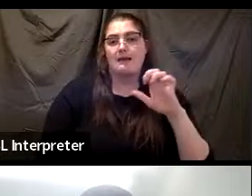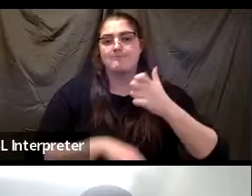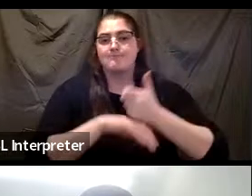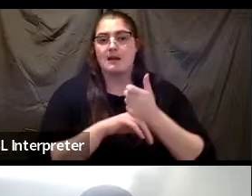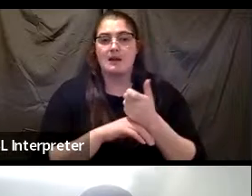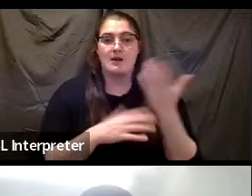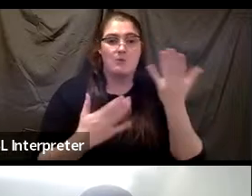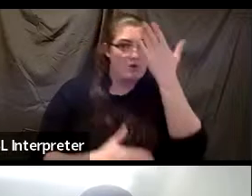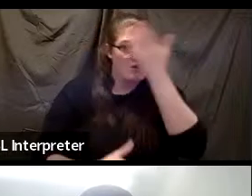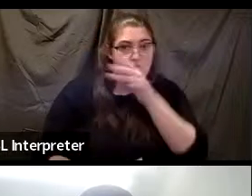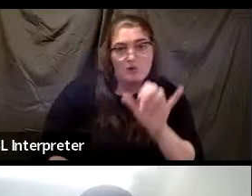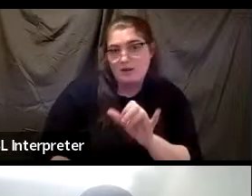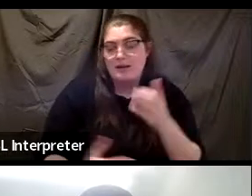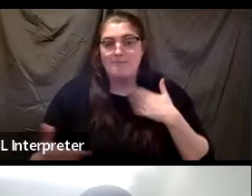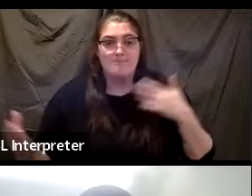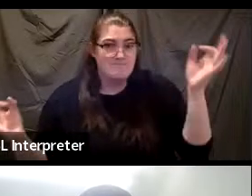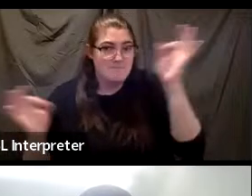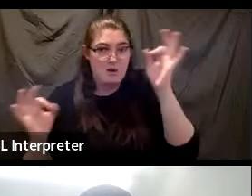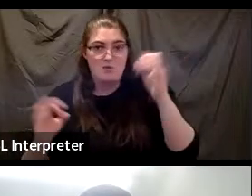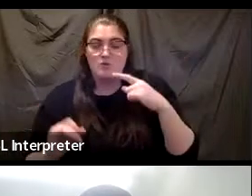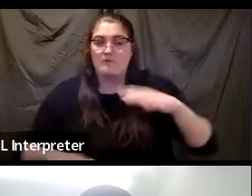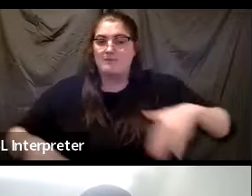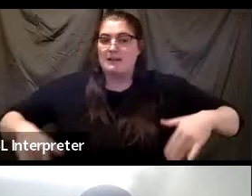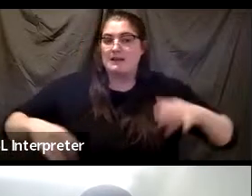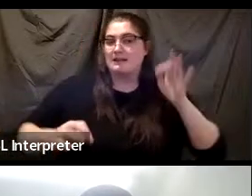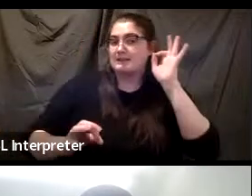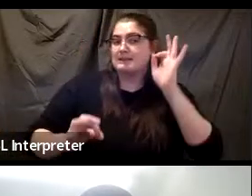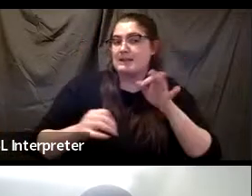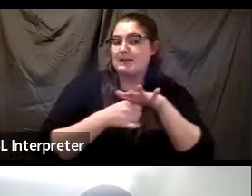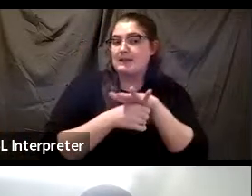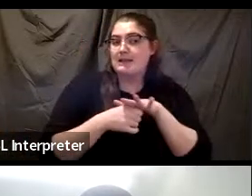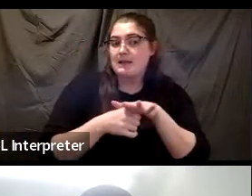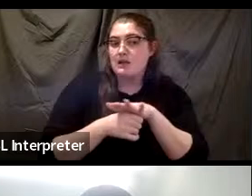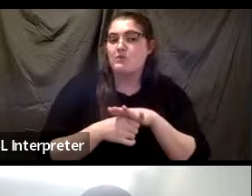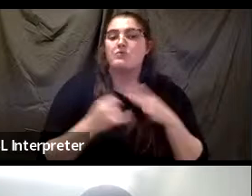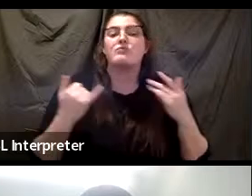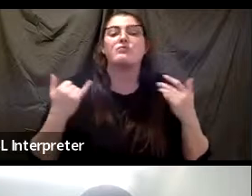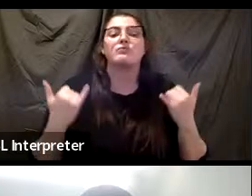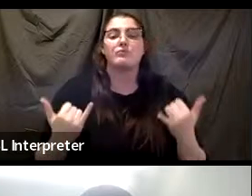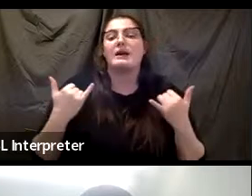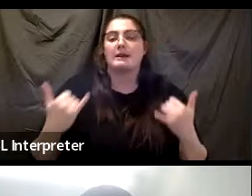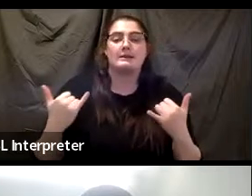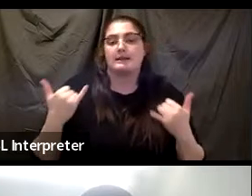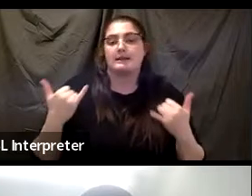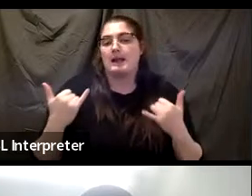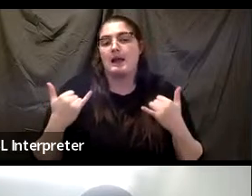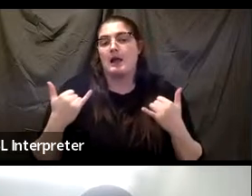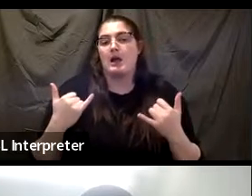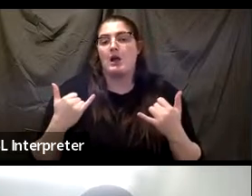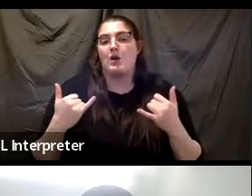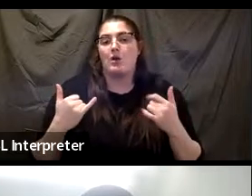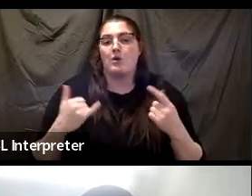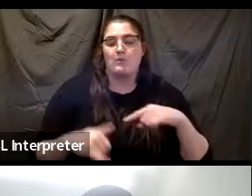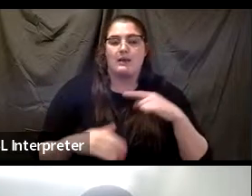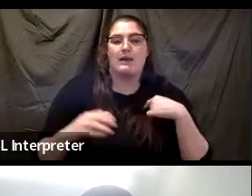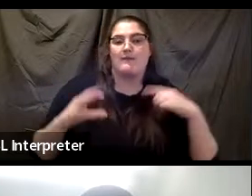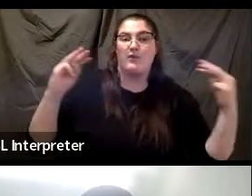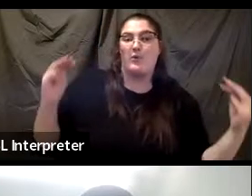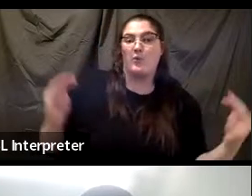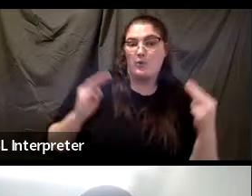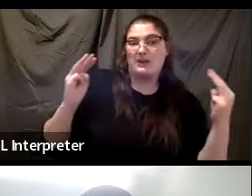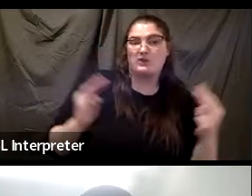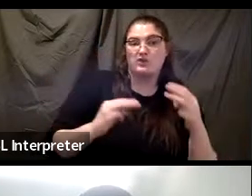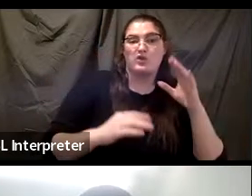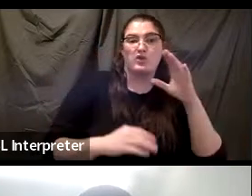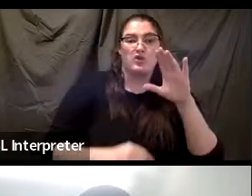haven't decided the areas yet. Right now, they have the basically the winter crime initiative going on. They've